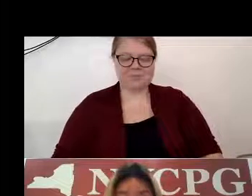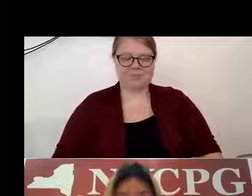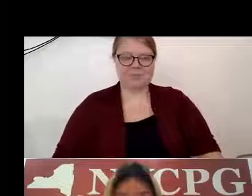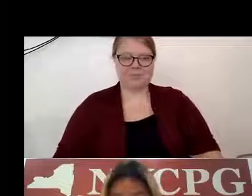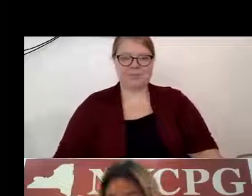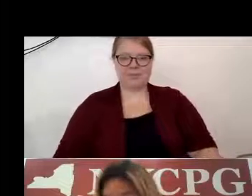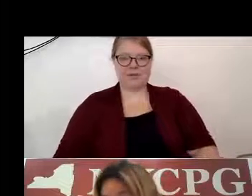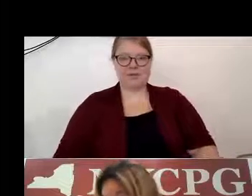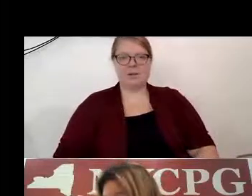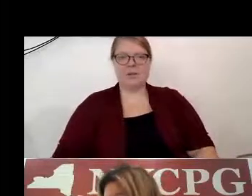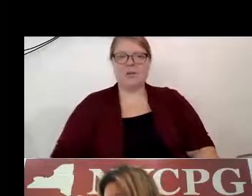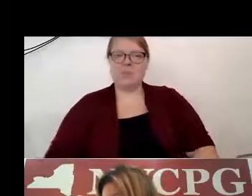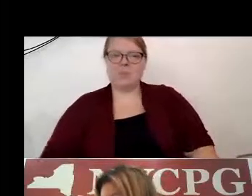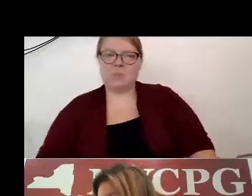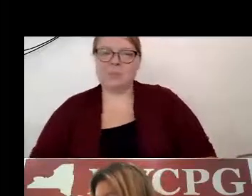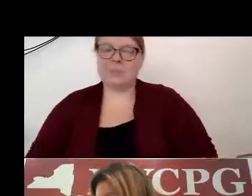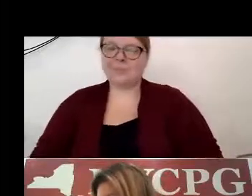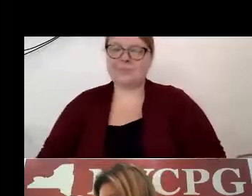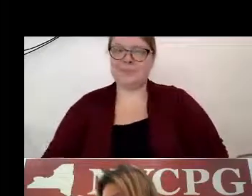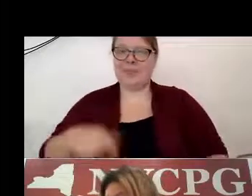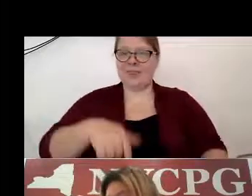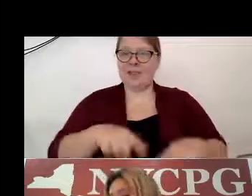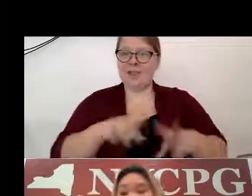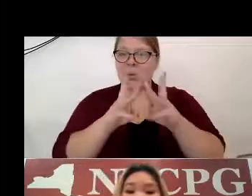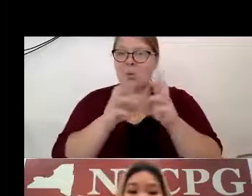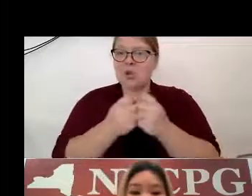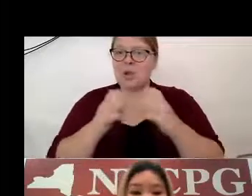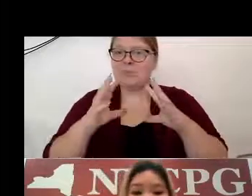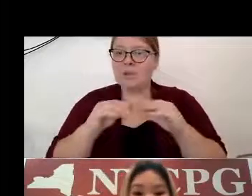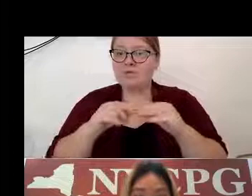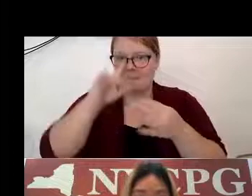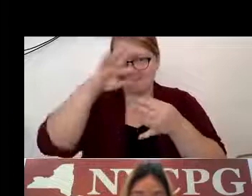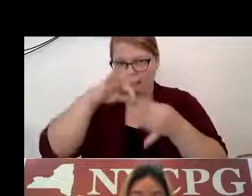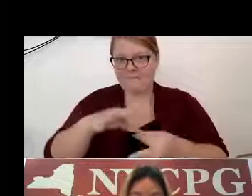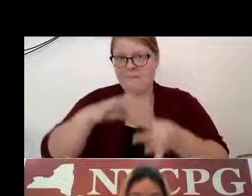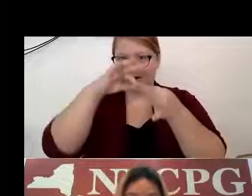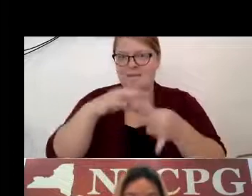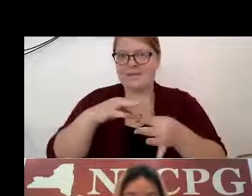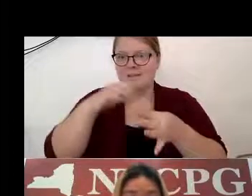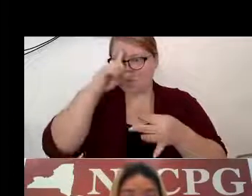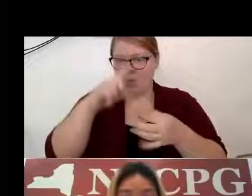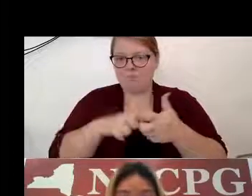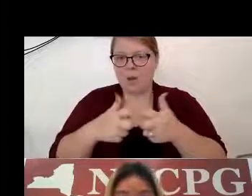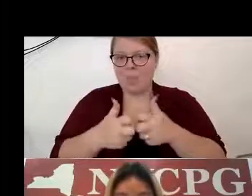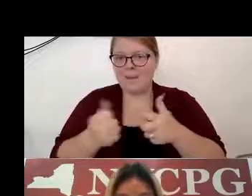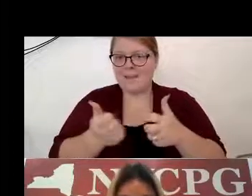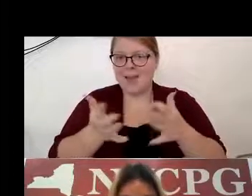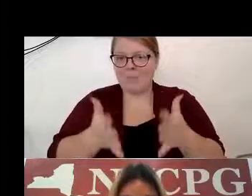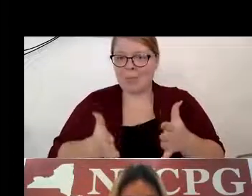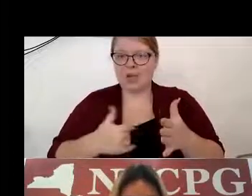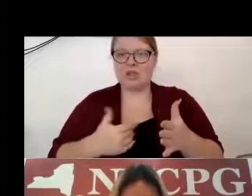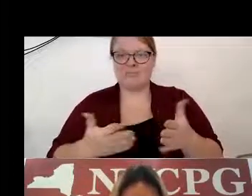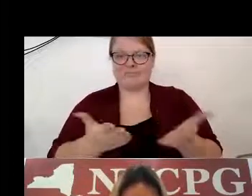This workshop session is mindfulness for problem gamblers, and we're happy to have Dr. Rory